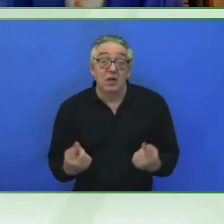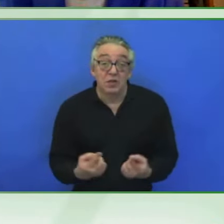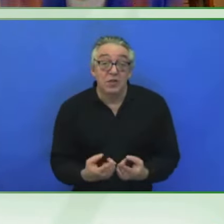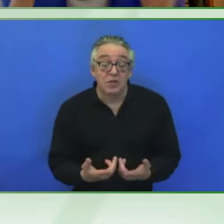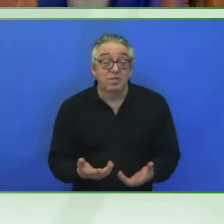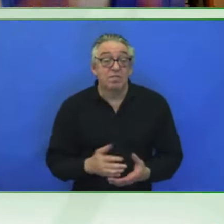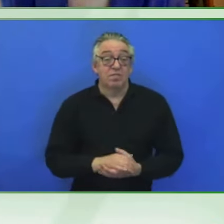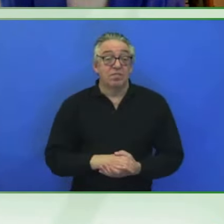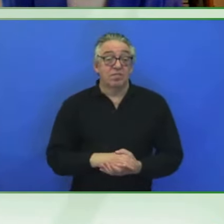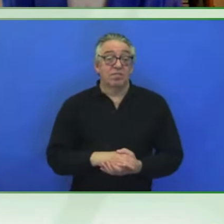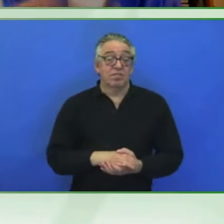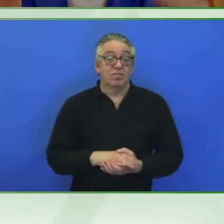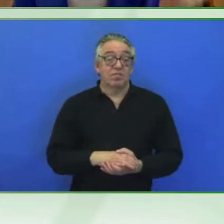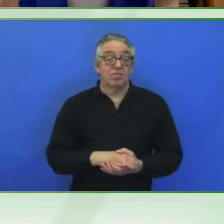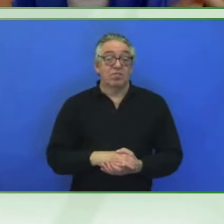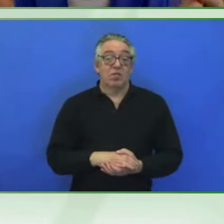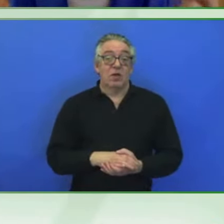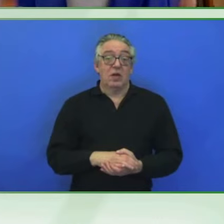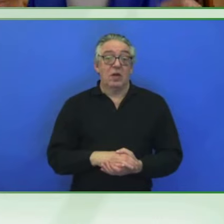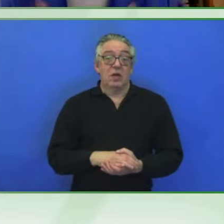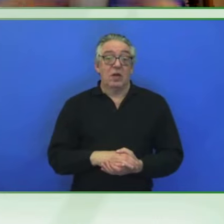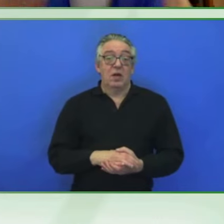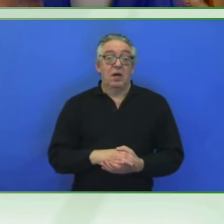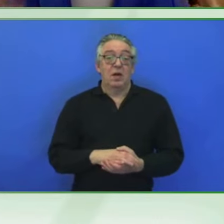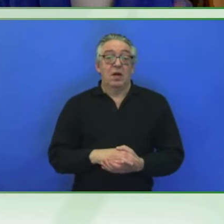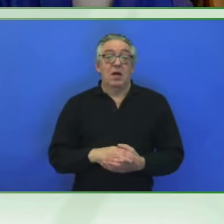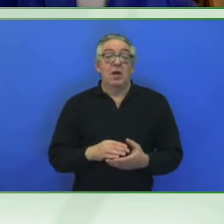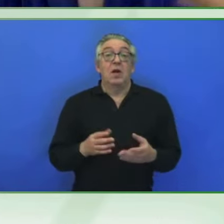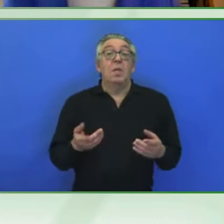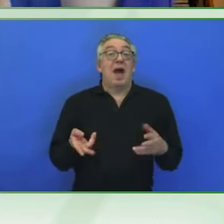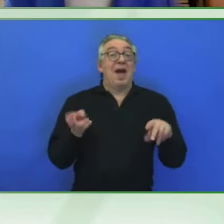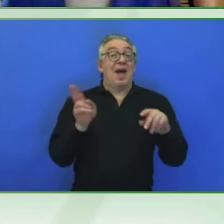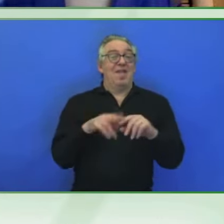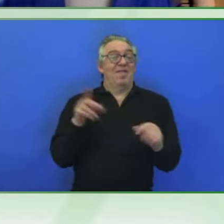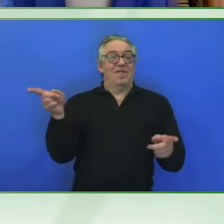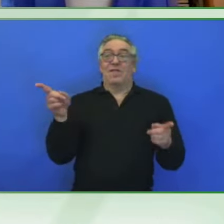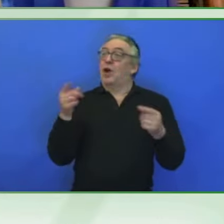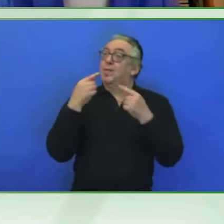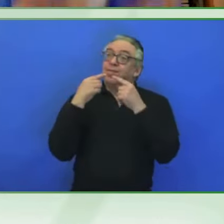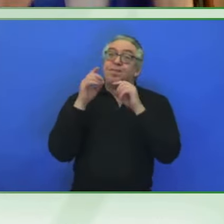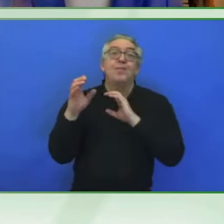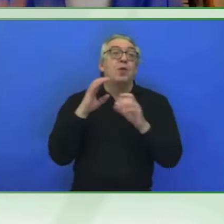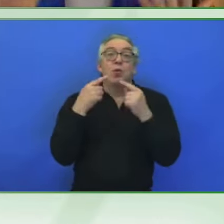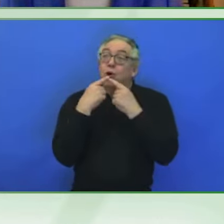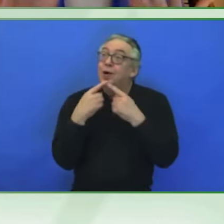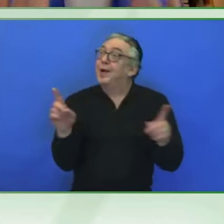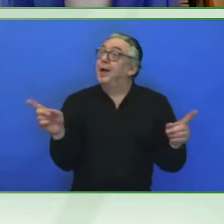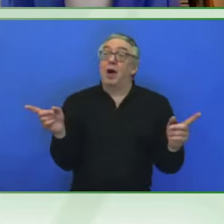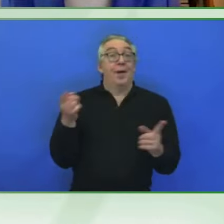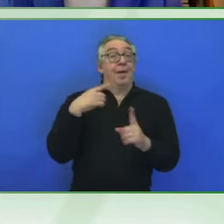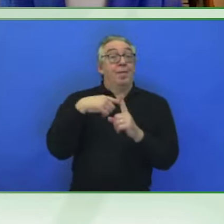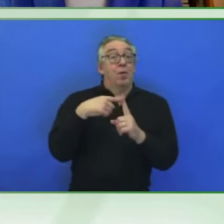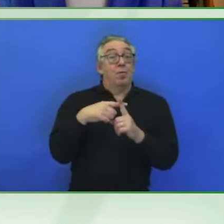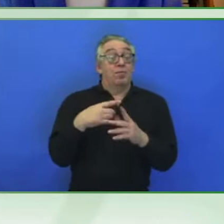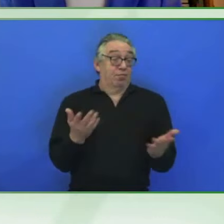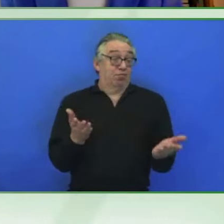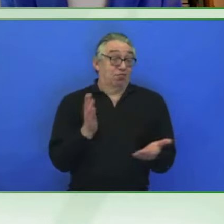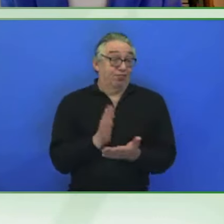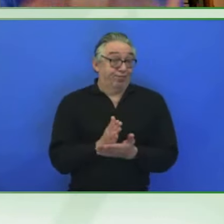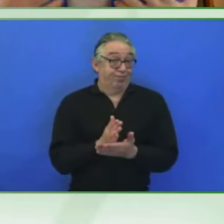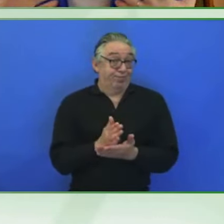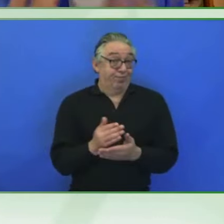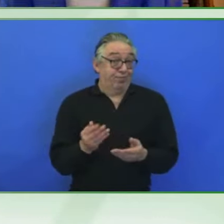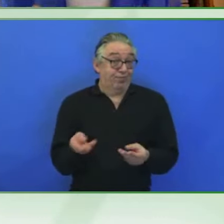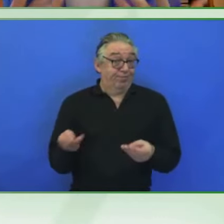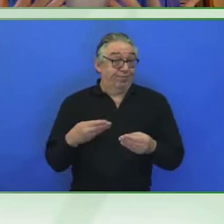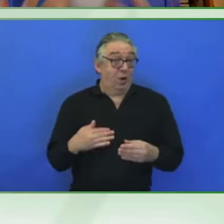not go into it. But if you can get the tone right, it can make the world a better and more inclusive and more empowering place that really